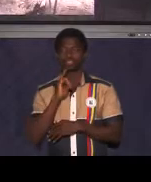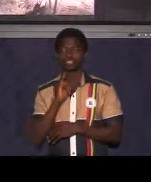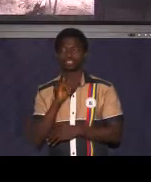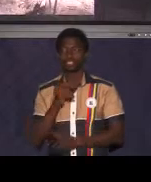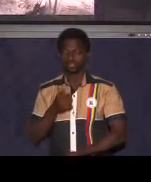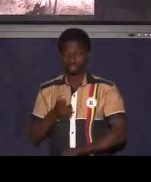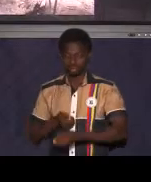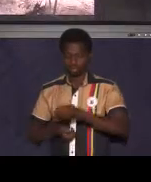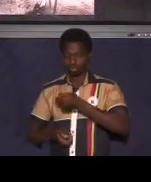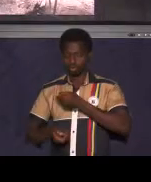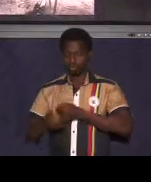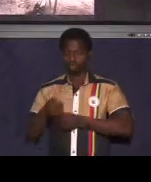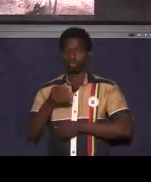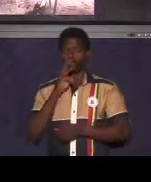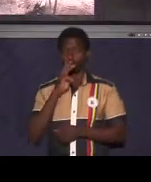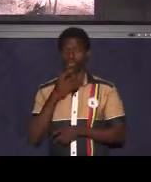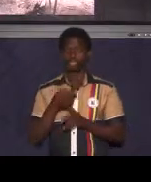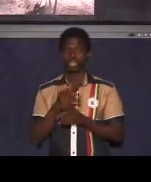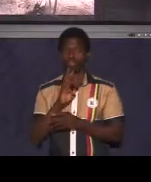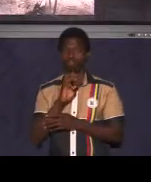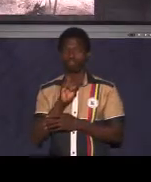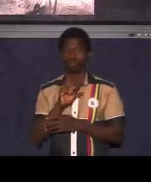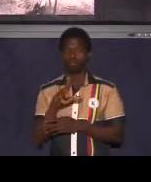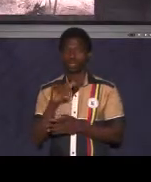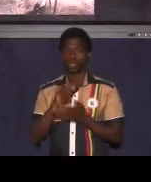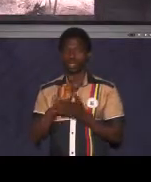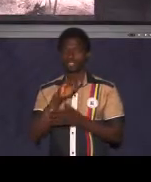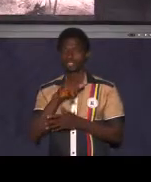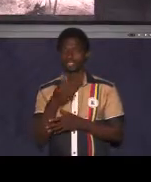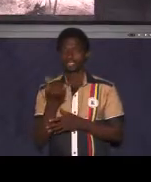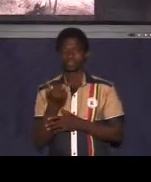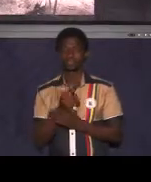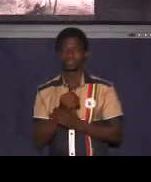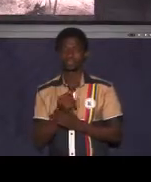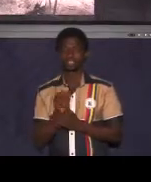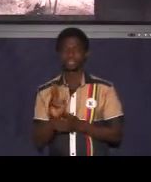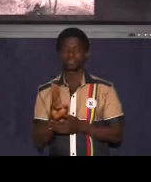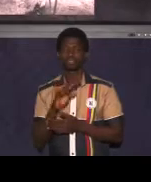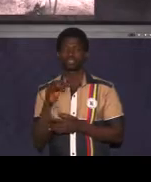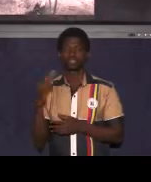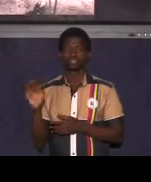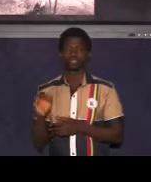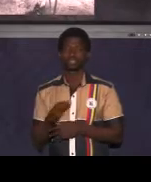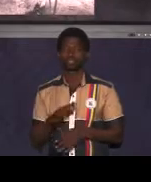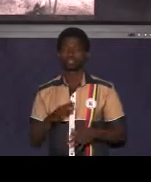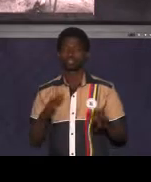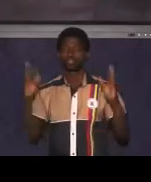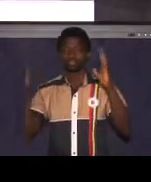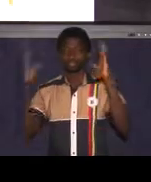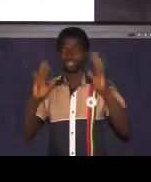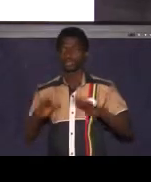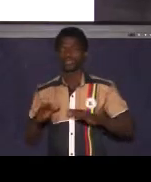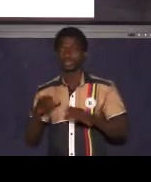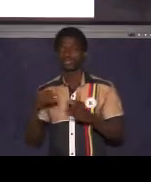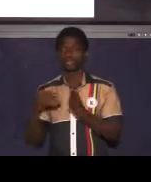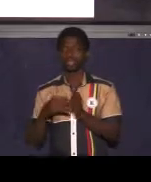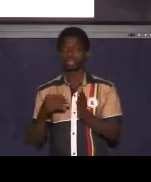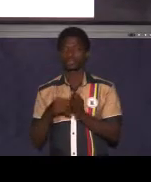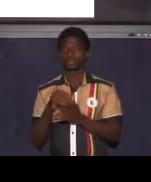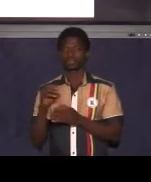next one is drawing water from well. That's one of the uses of air